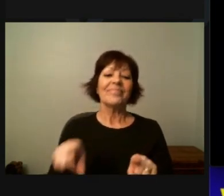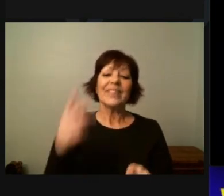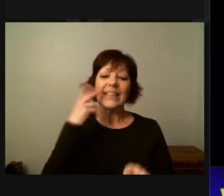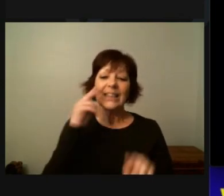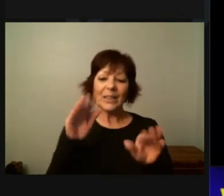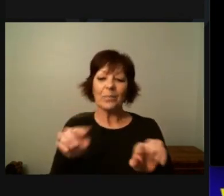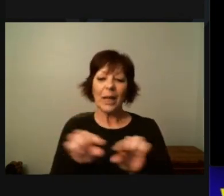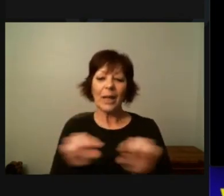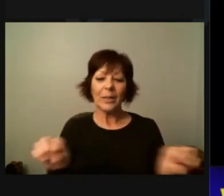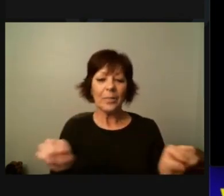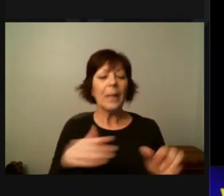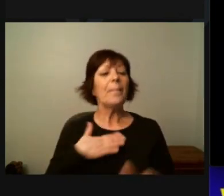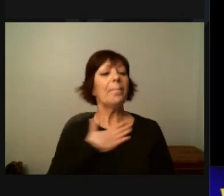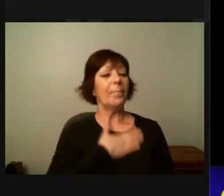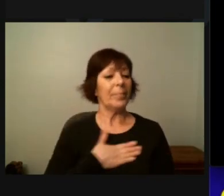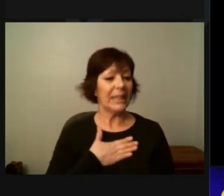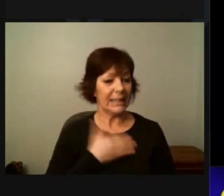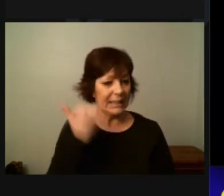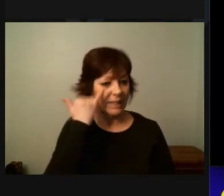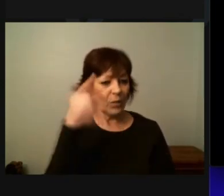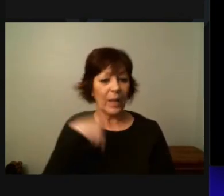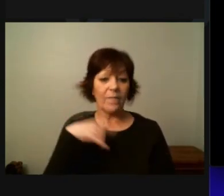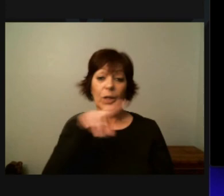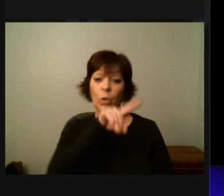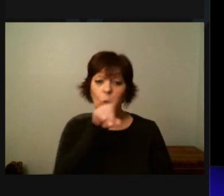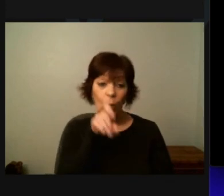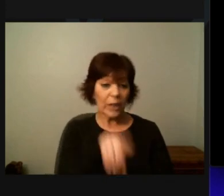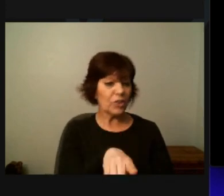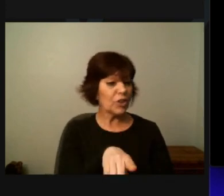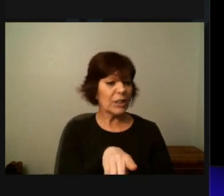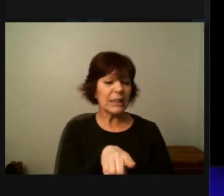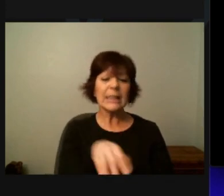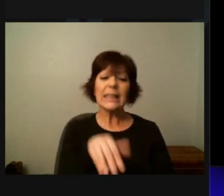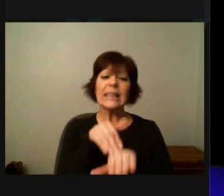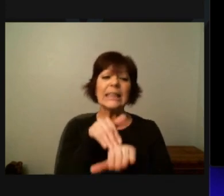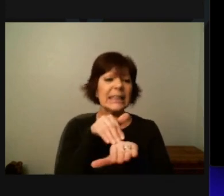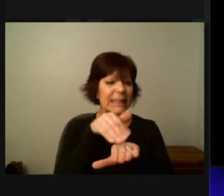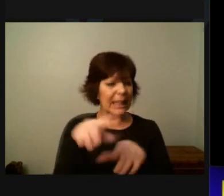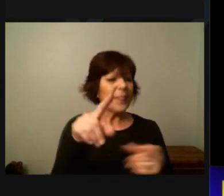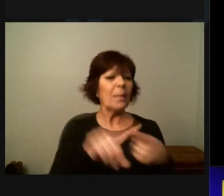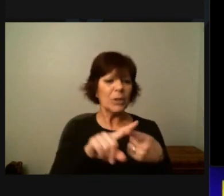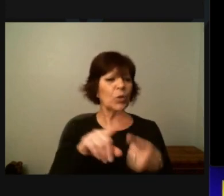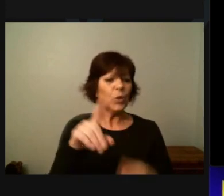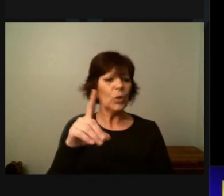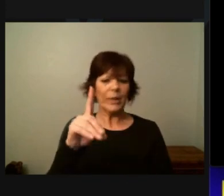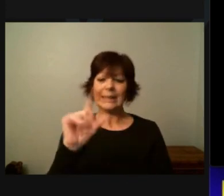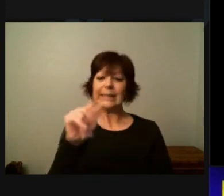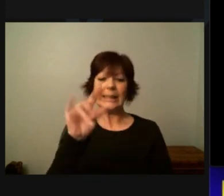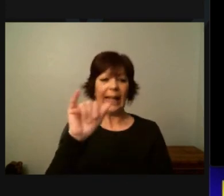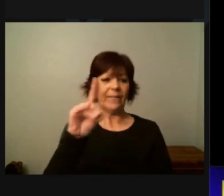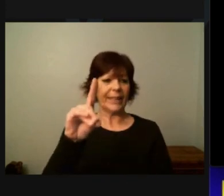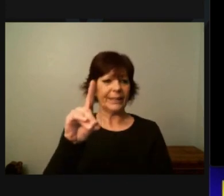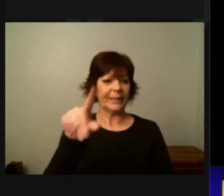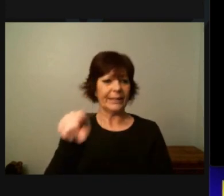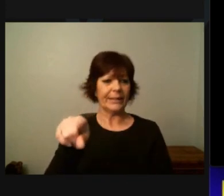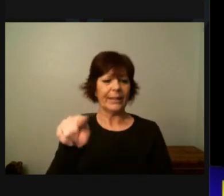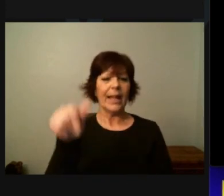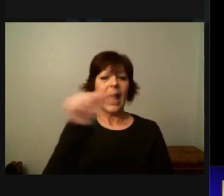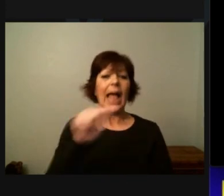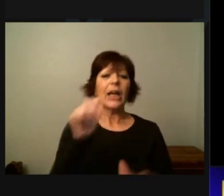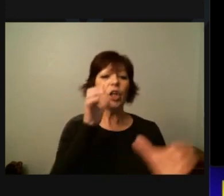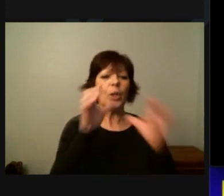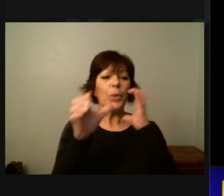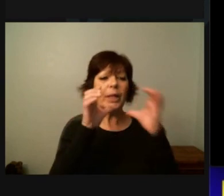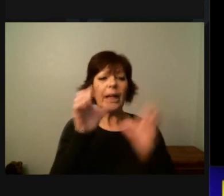there, please, if you have any questions, send them to Dave at communications